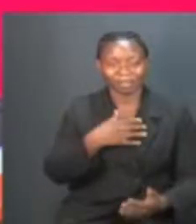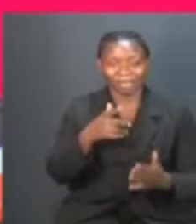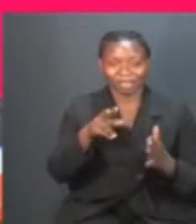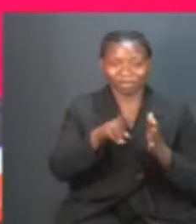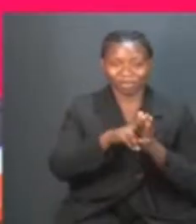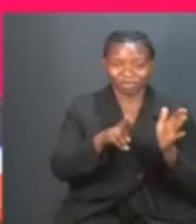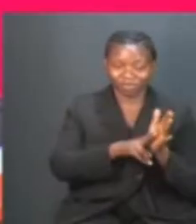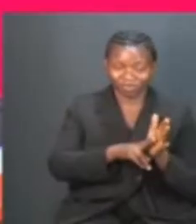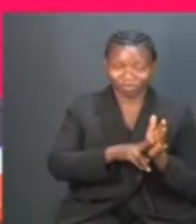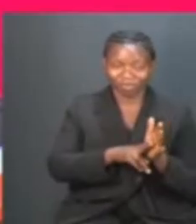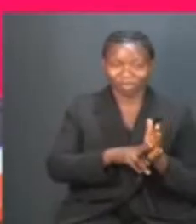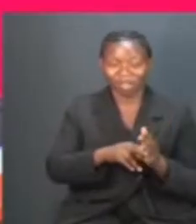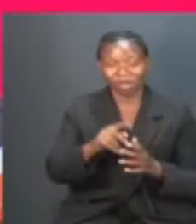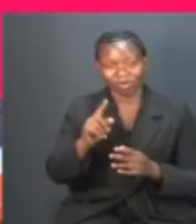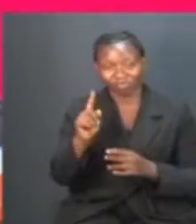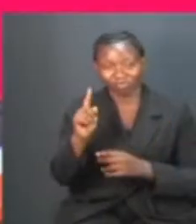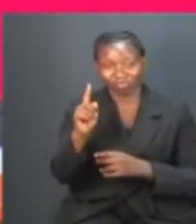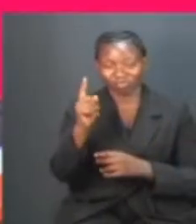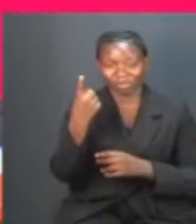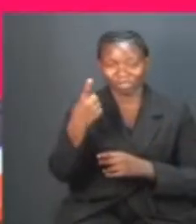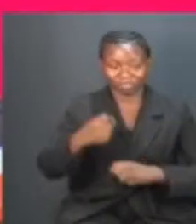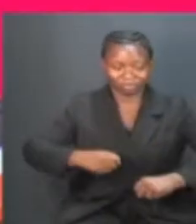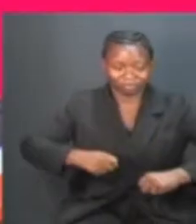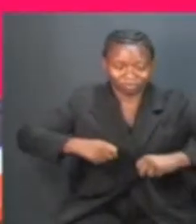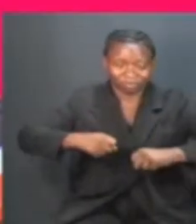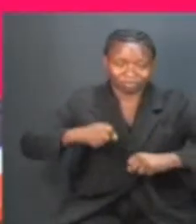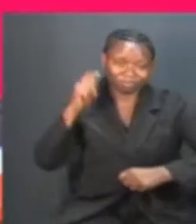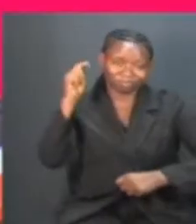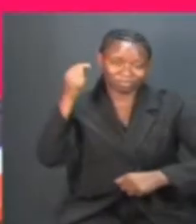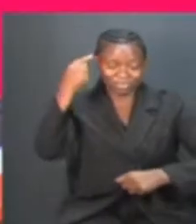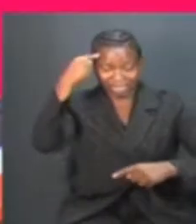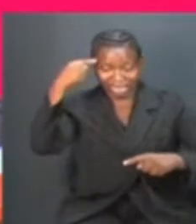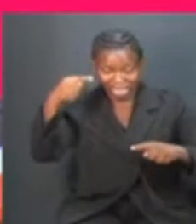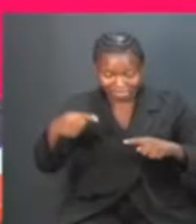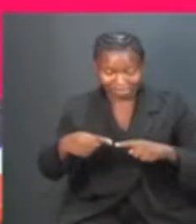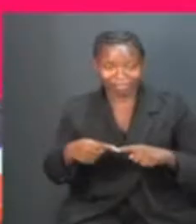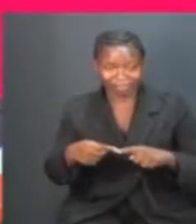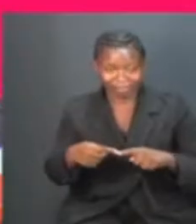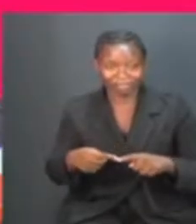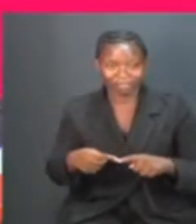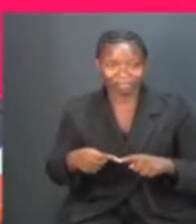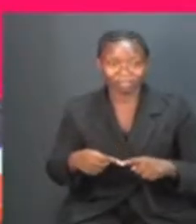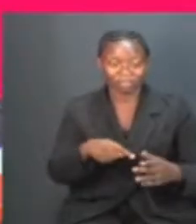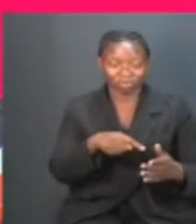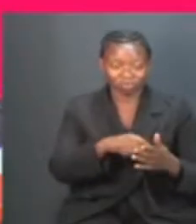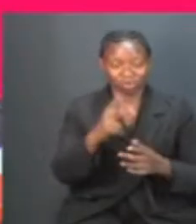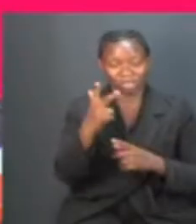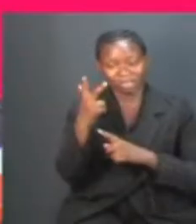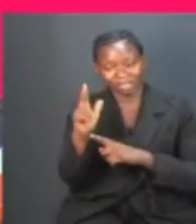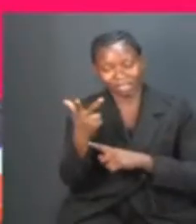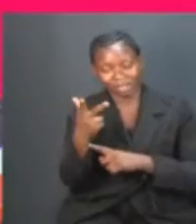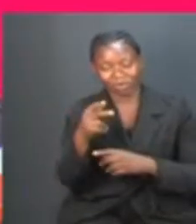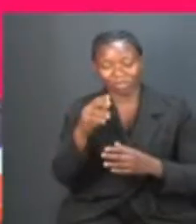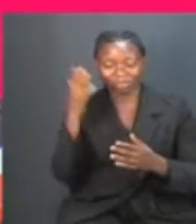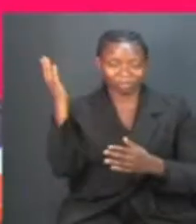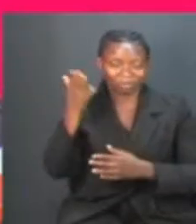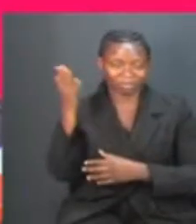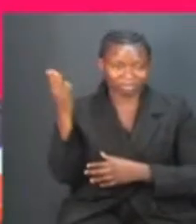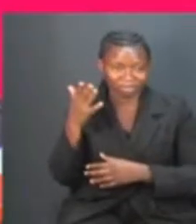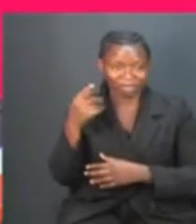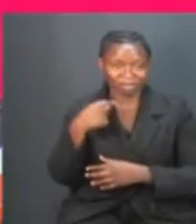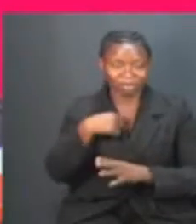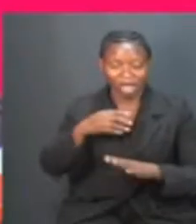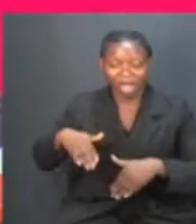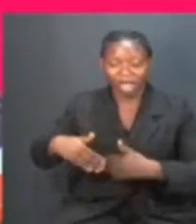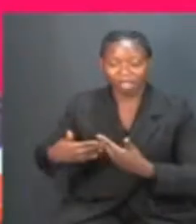that once the whips agree that this should be the third statement, I'm therefore